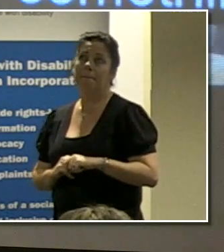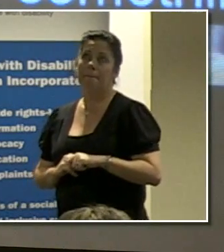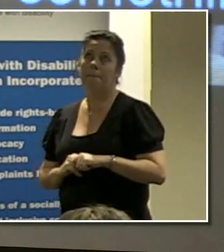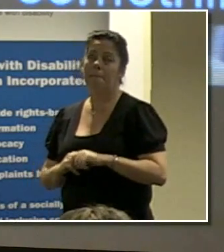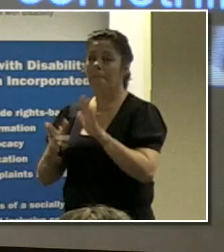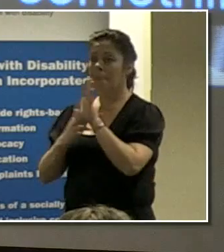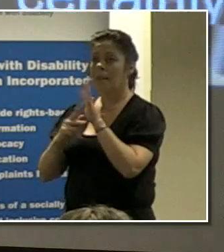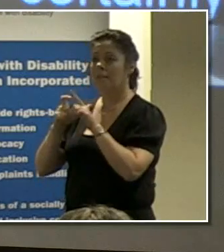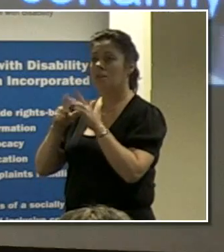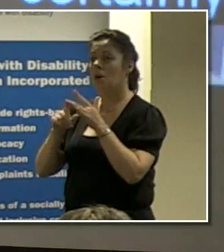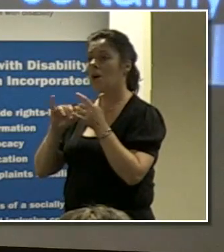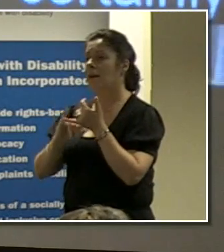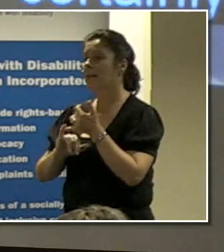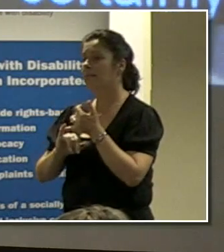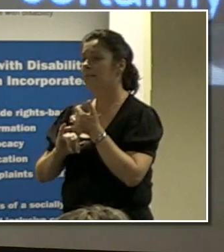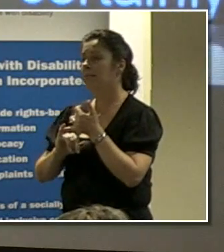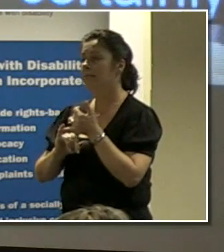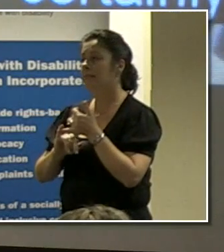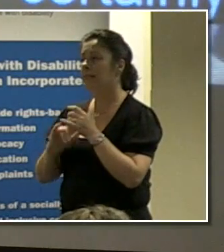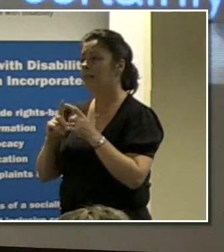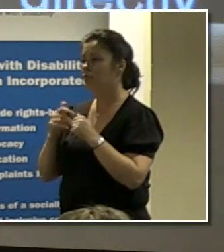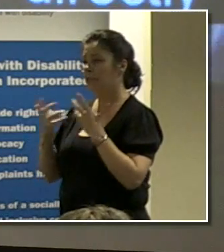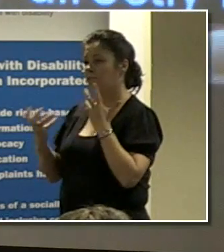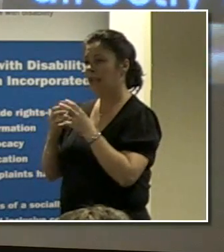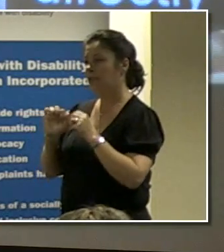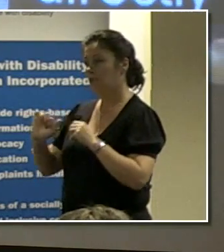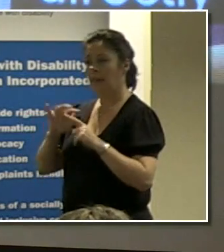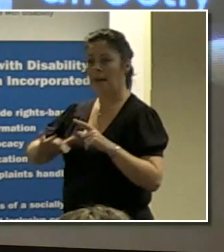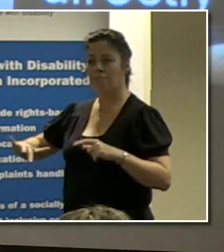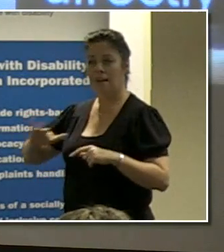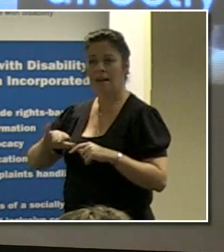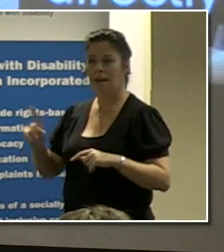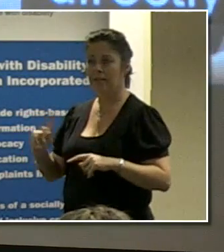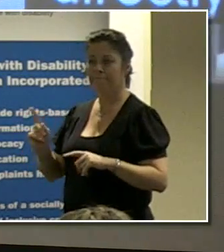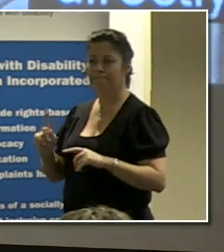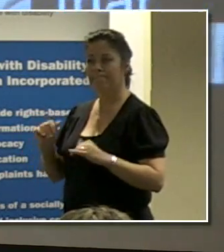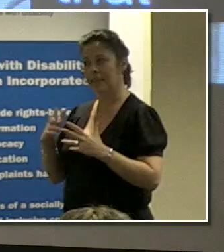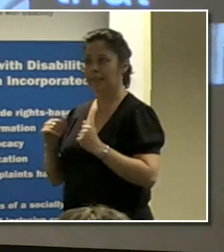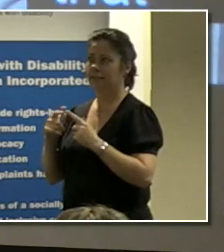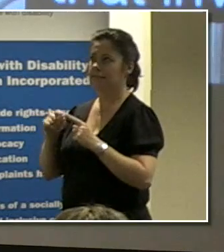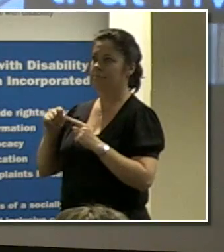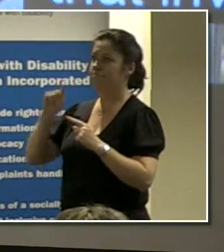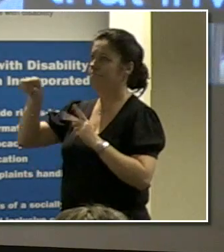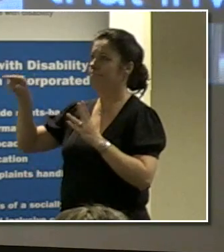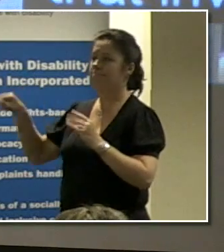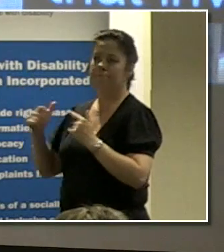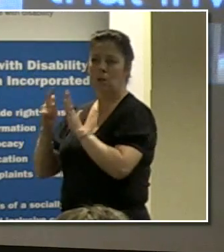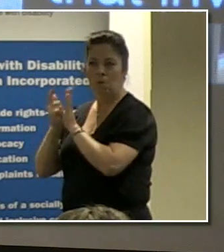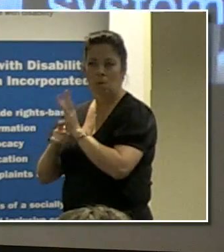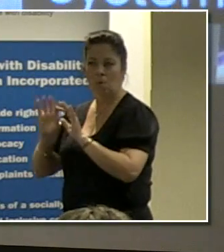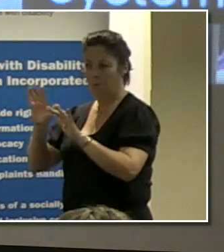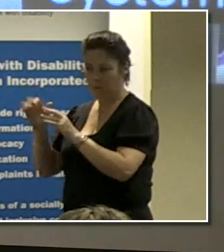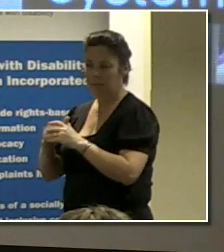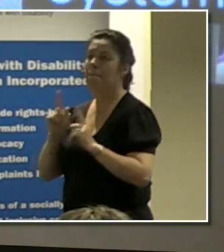The NDIS is not directly in that space because that involves many, many other systems. But one